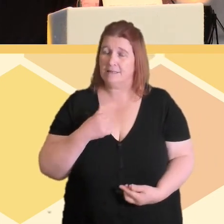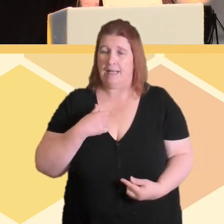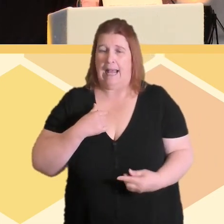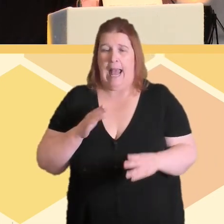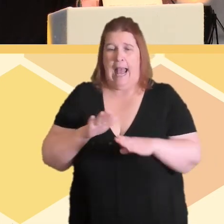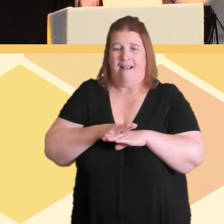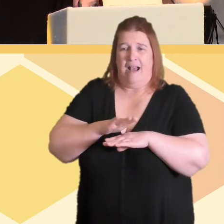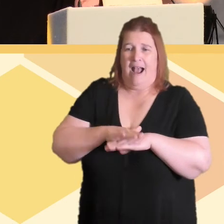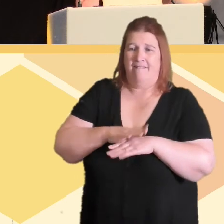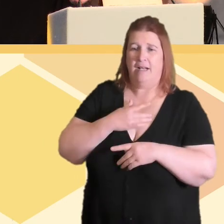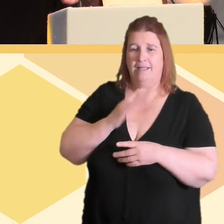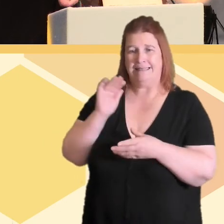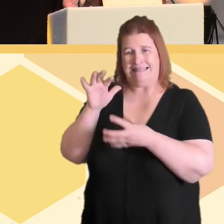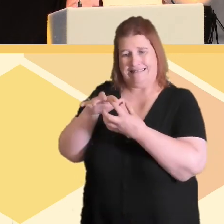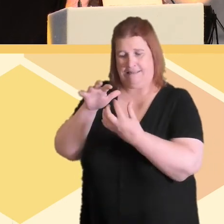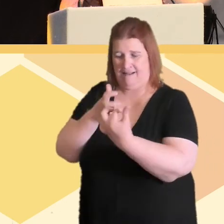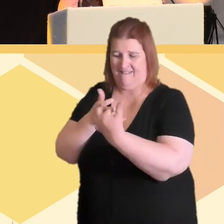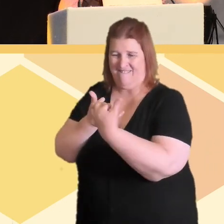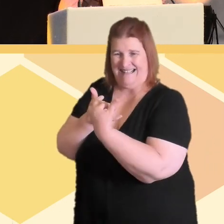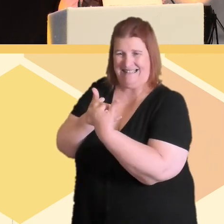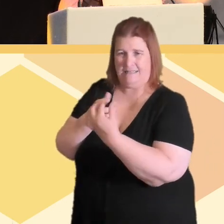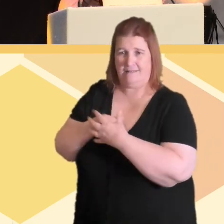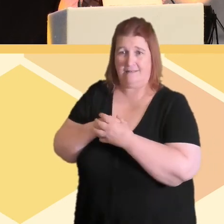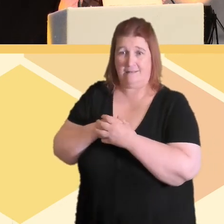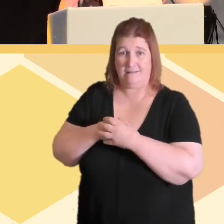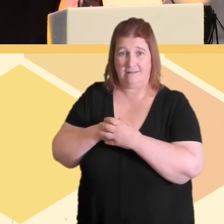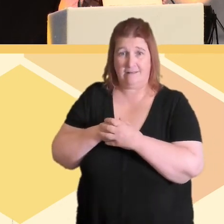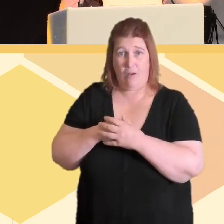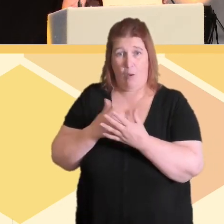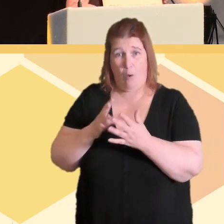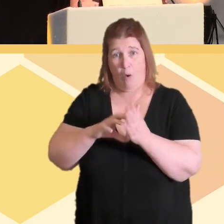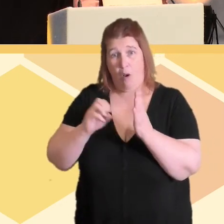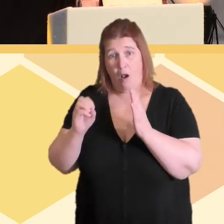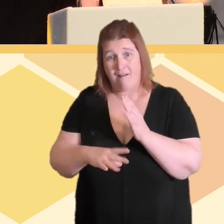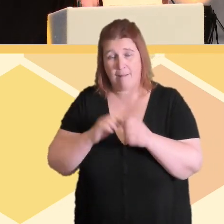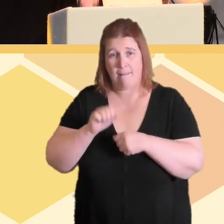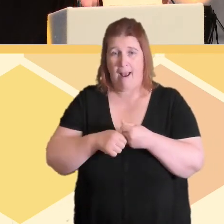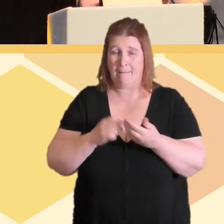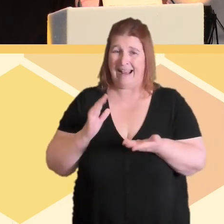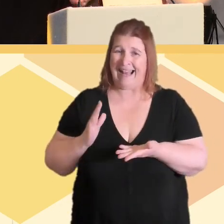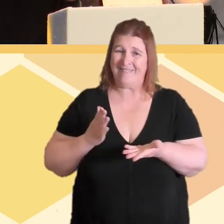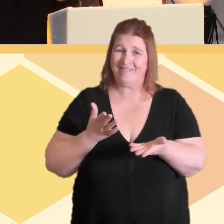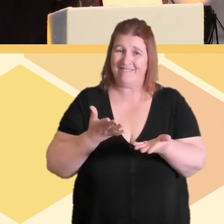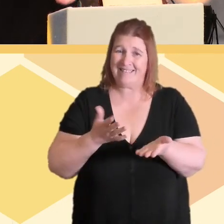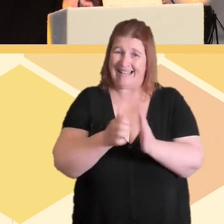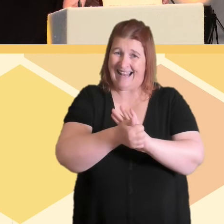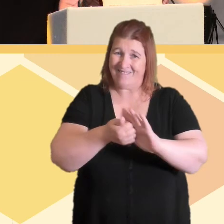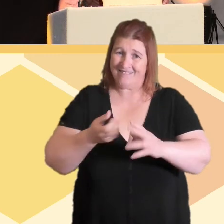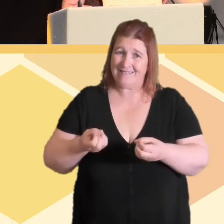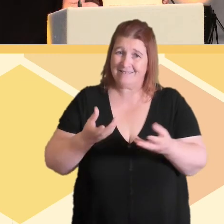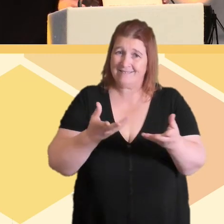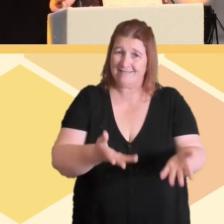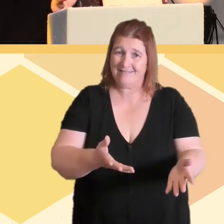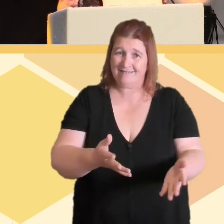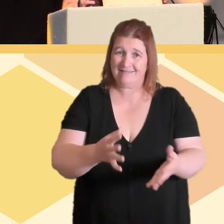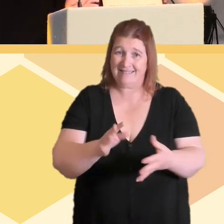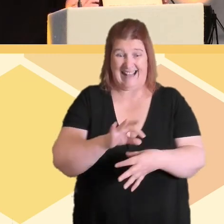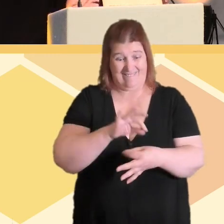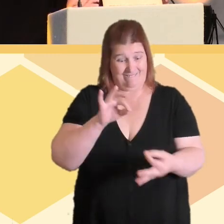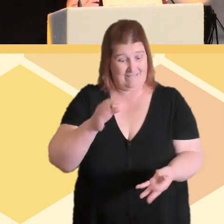your differences, or might they be a gift to the world? Do others who are different scare you?